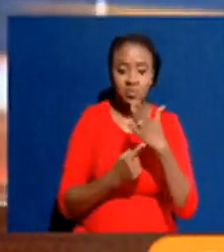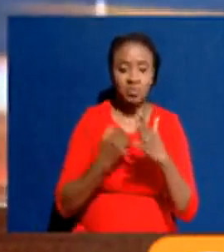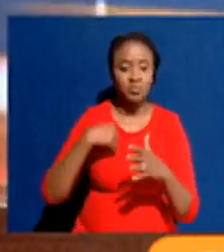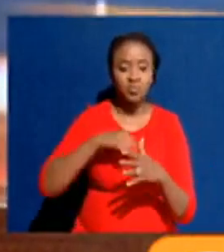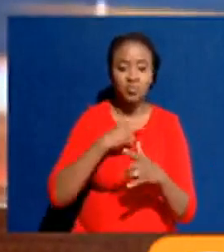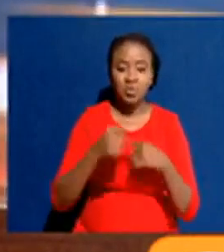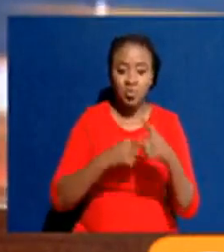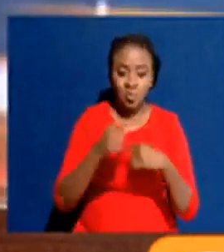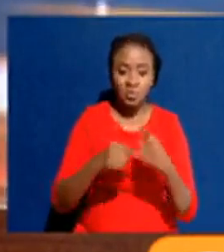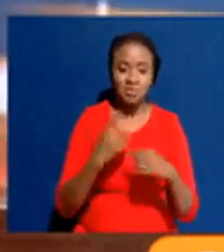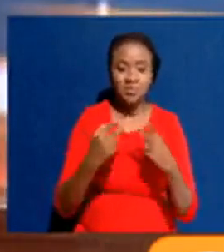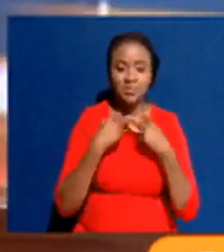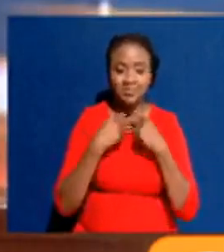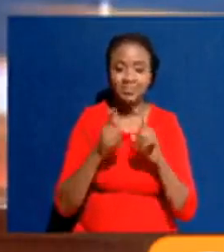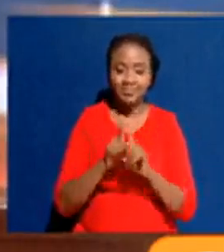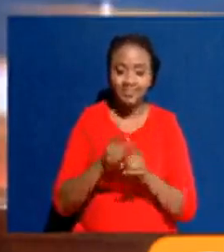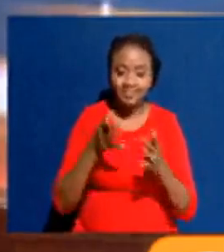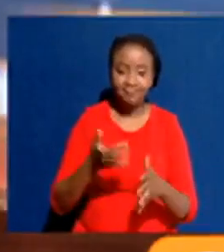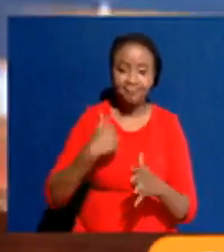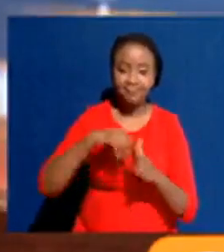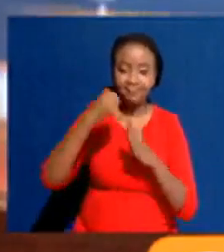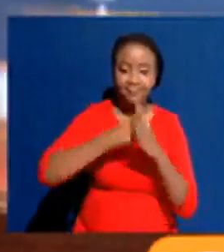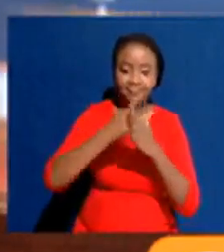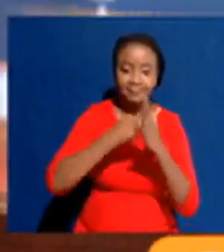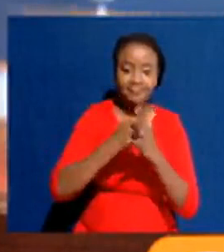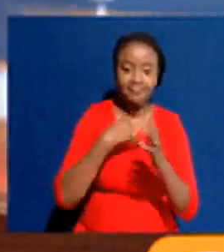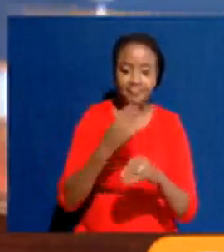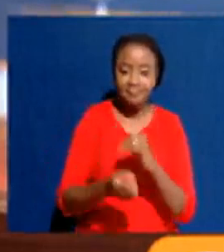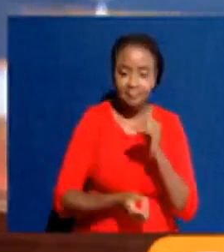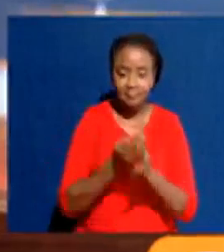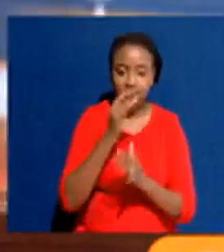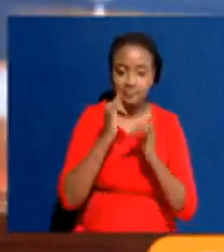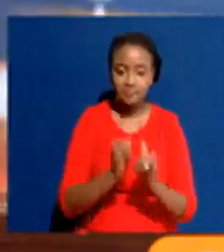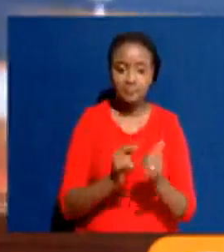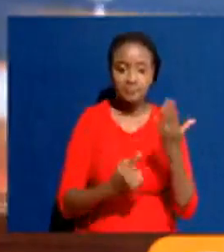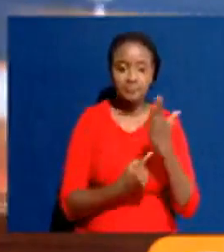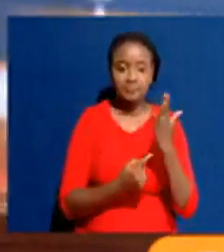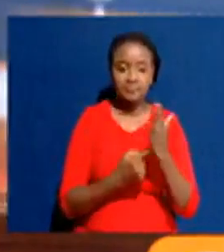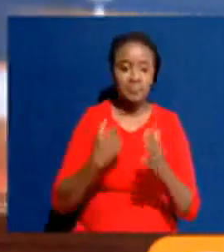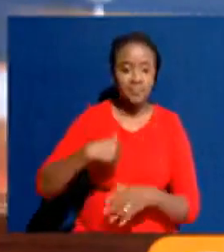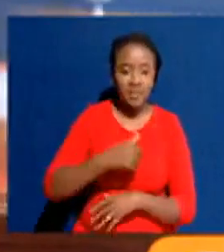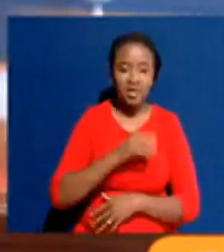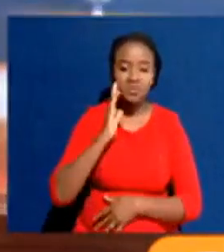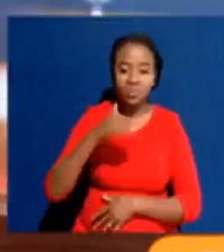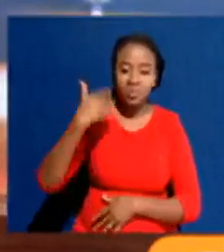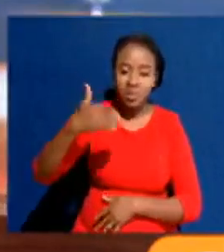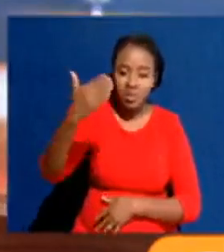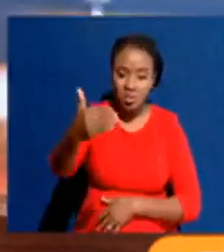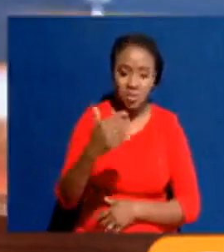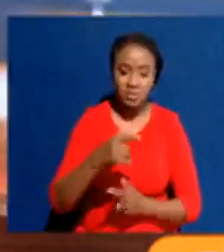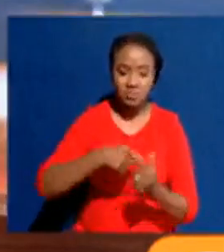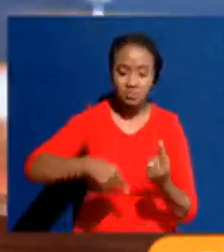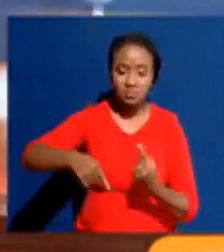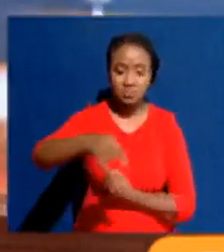now struggling to catch up with the new technology and all that. We will always revolve and evolve